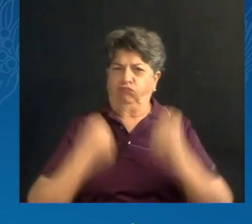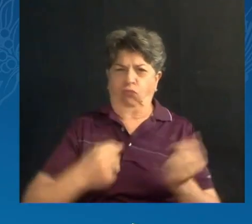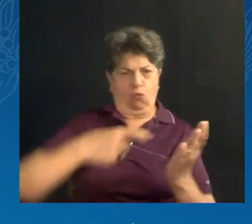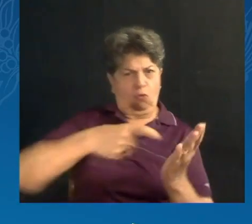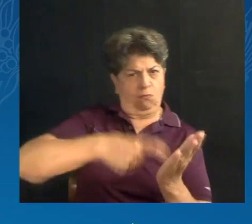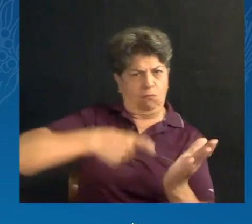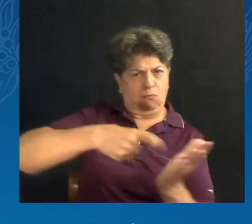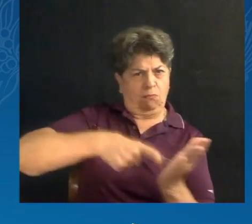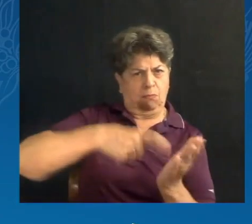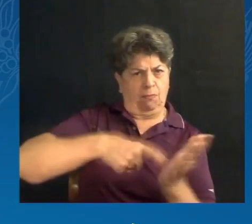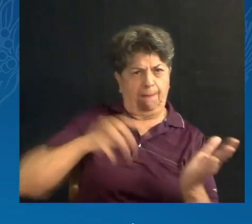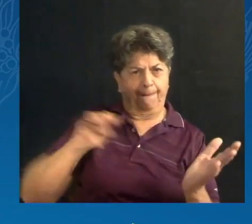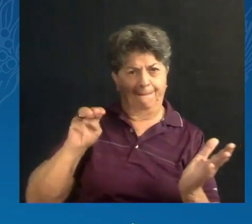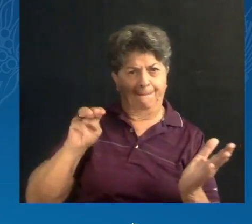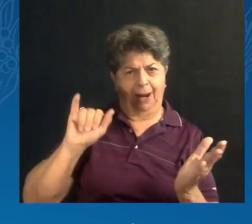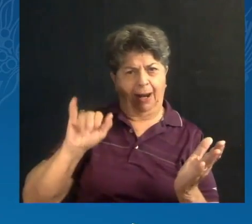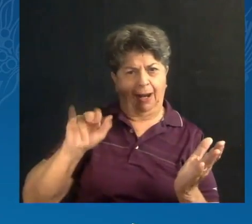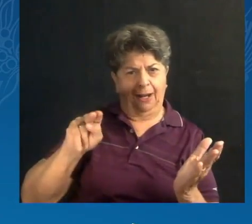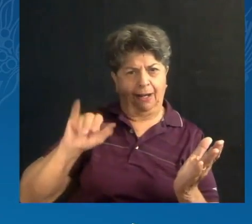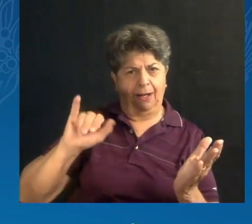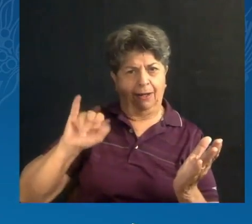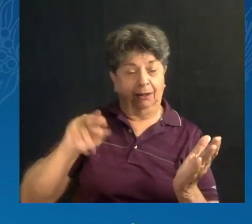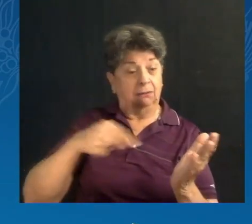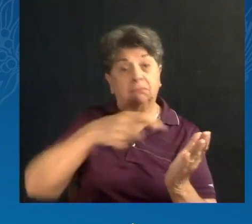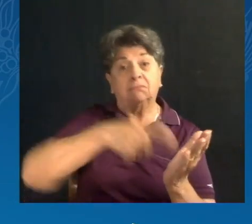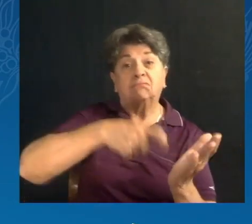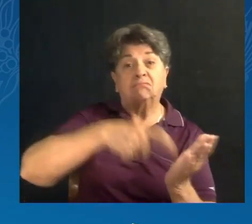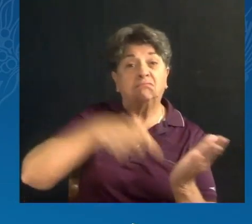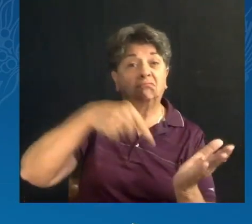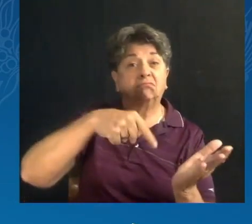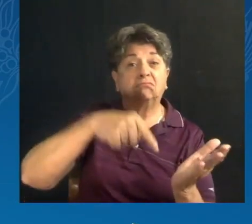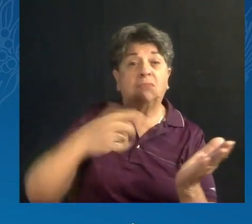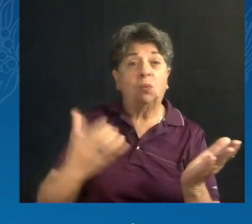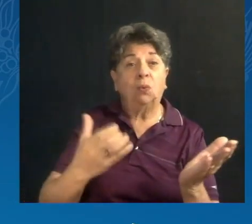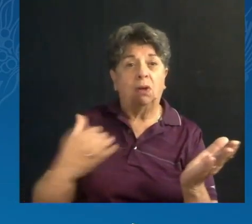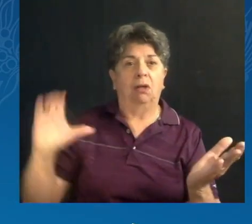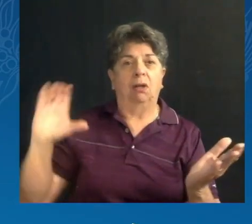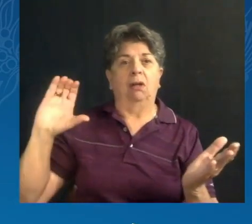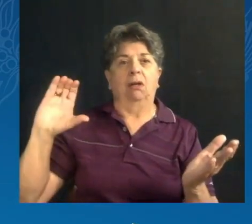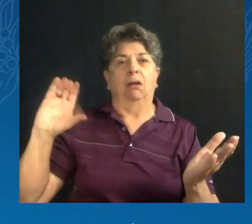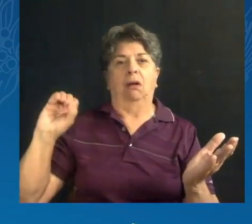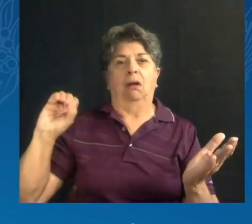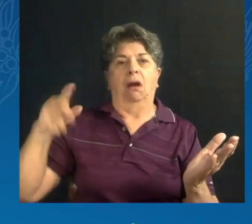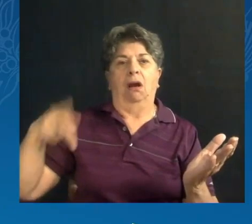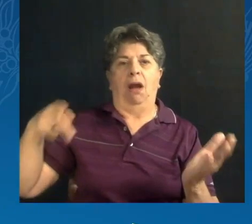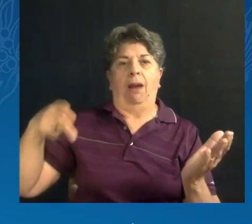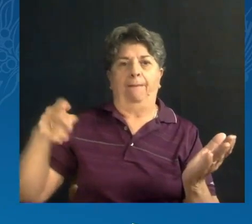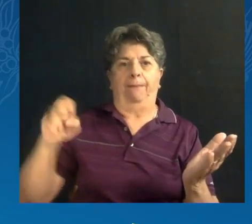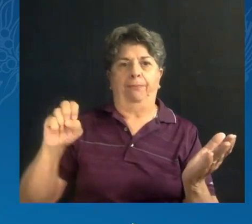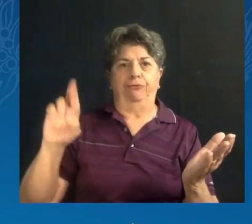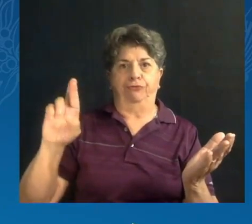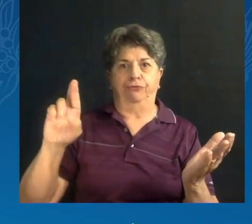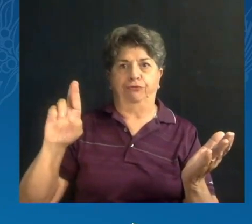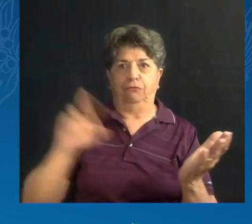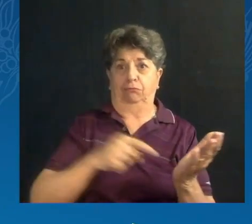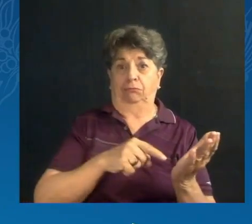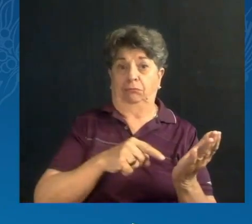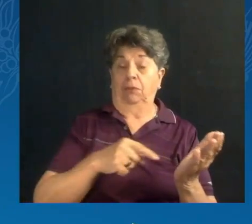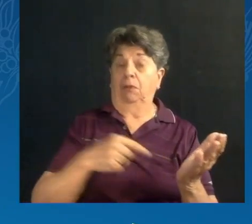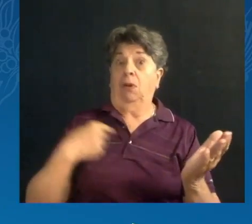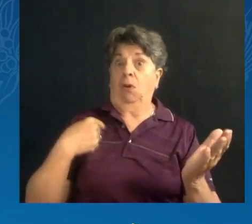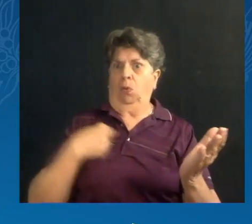one of the four largest copper producers in the world. Copper from the Oyutlo mine will not benefit not only